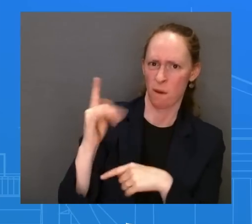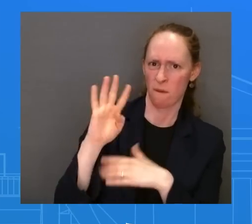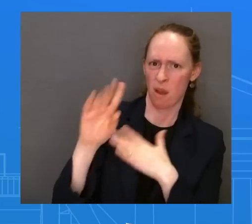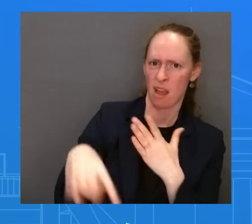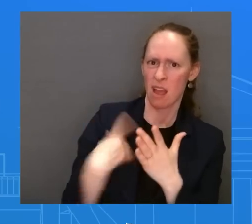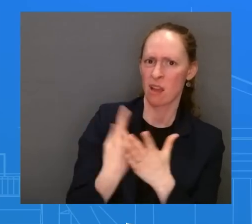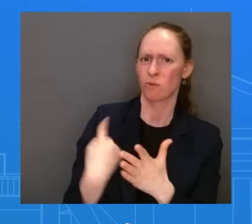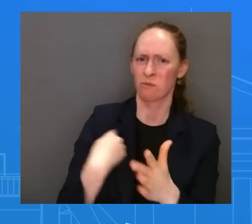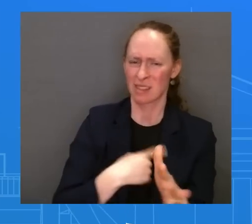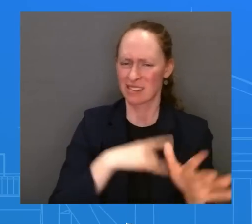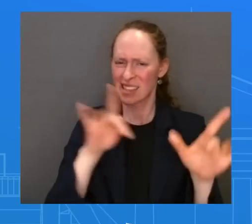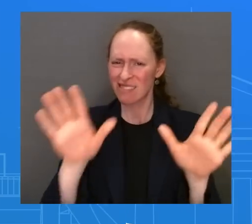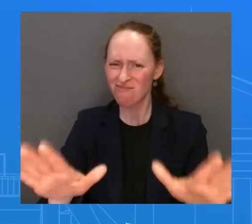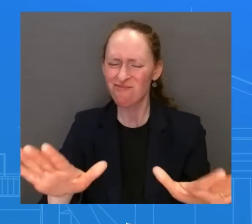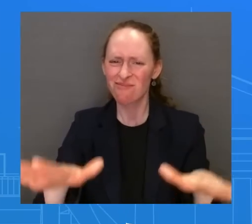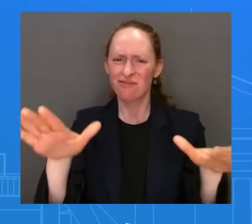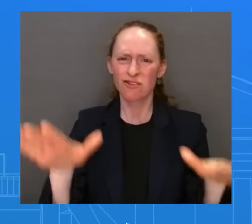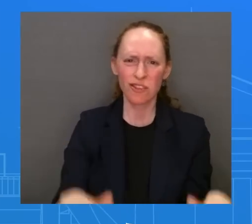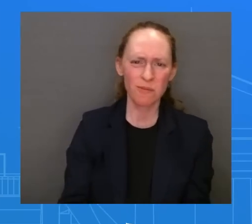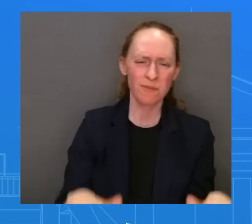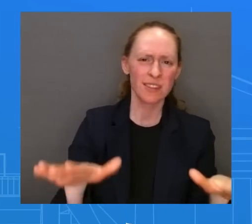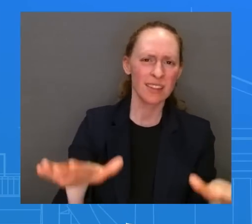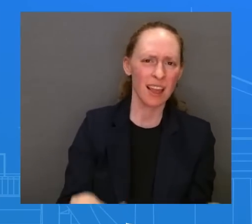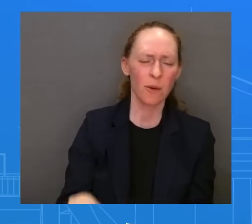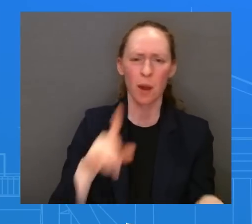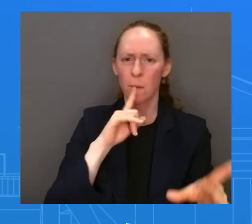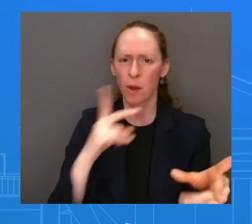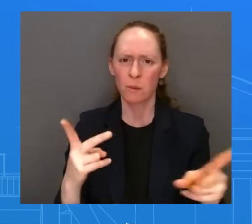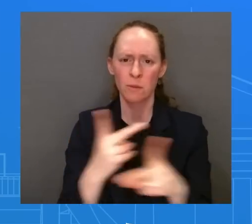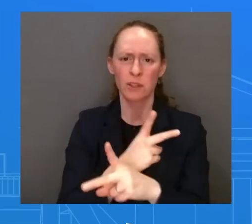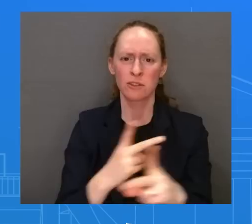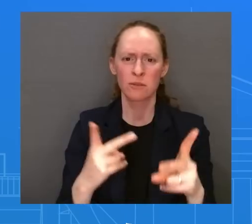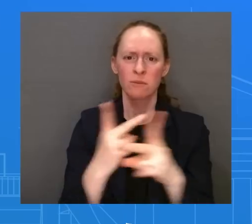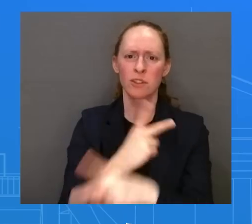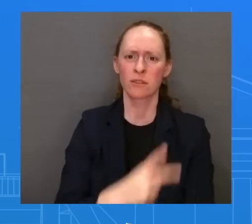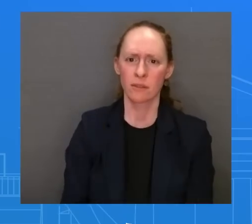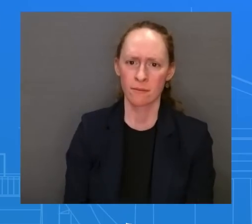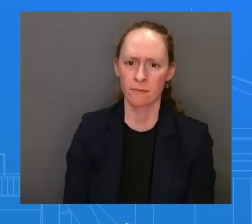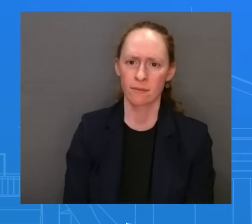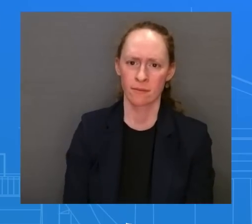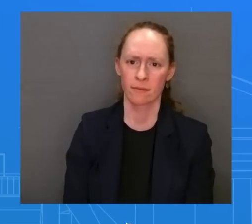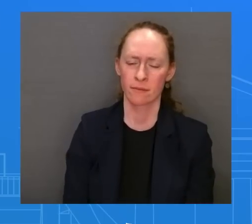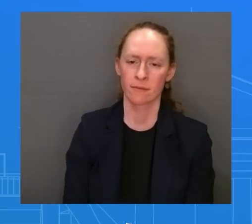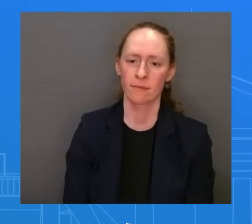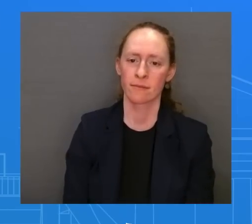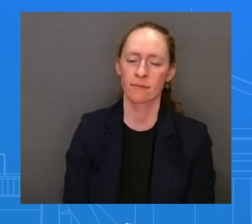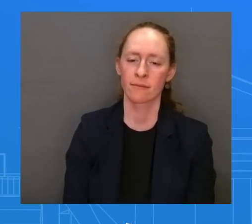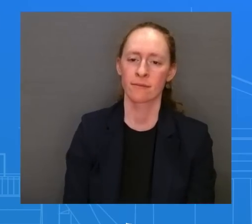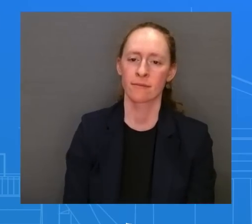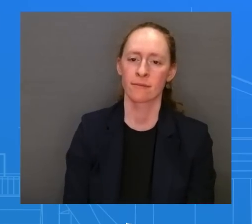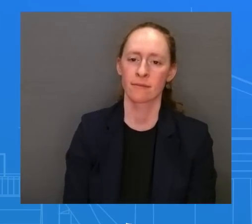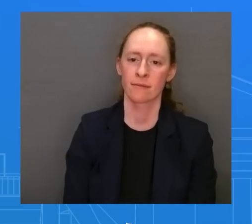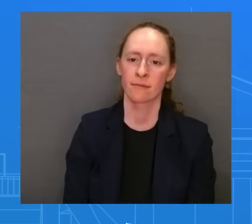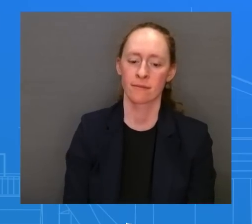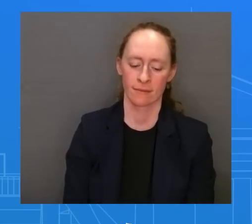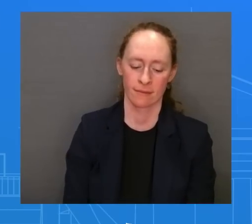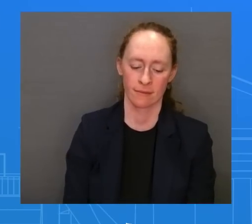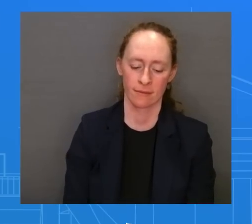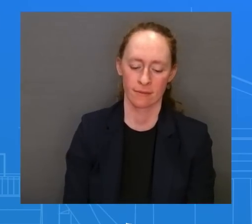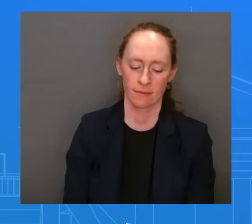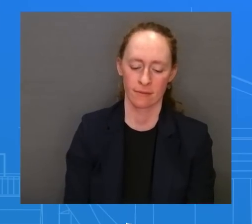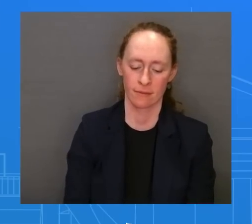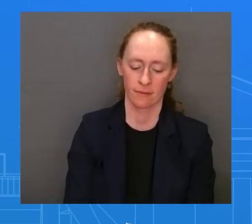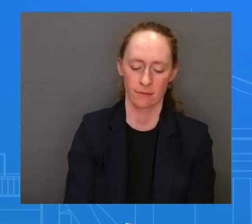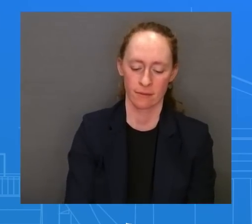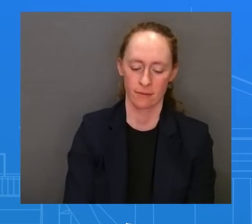violence thanks um in February 2022 the pentacon about the Pentagon pardon me Abby gate